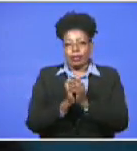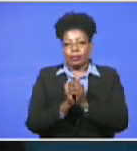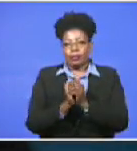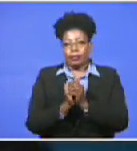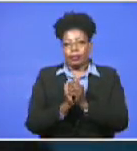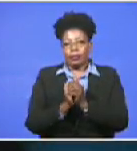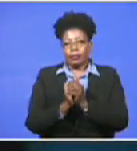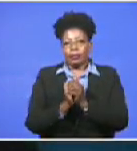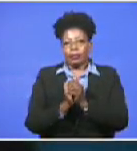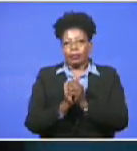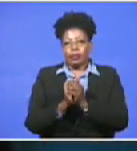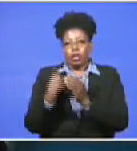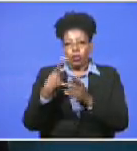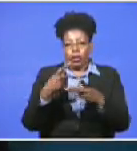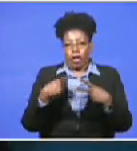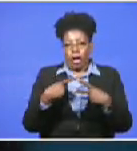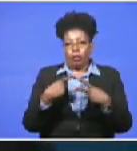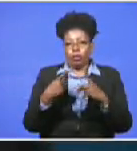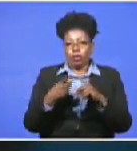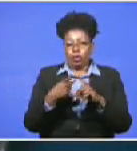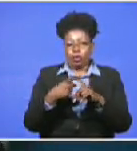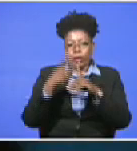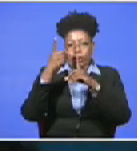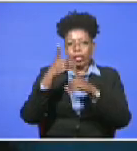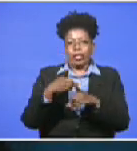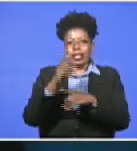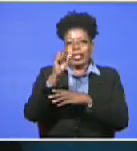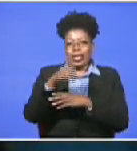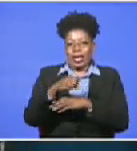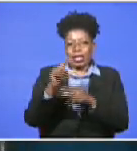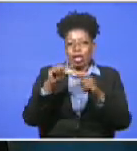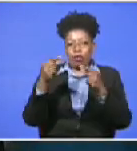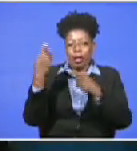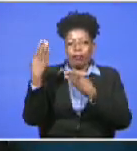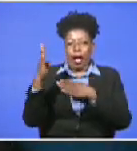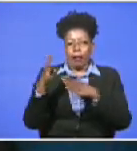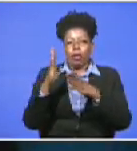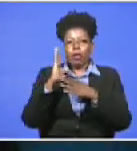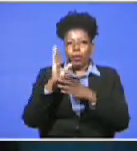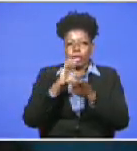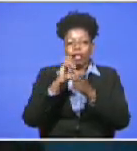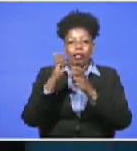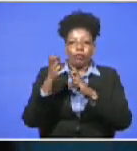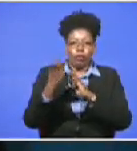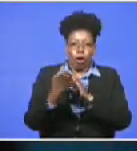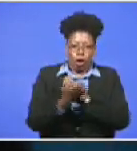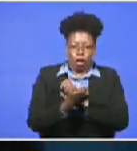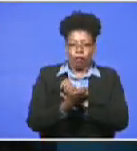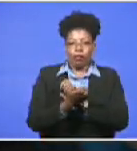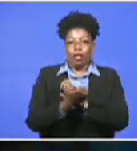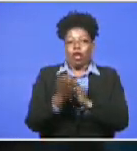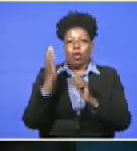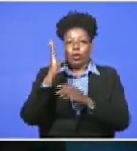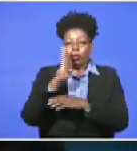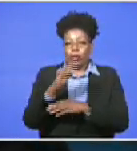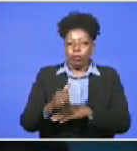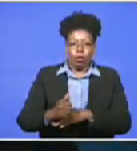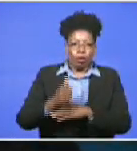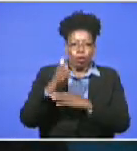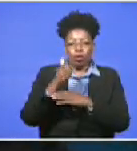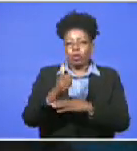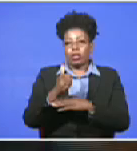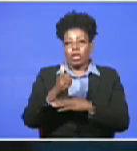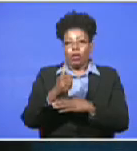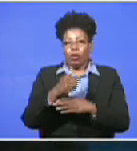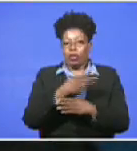we've come basically to an agreement that yes, Grand Bahama will evolve, yes, Grand Bahama will flourish, yes, they will do